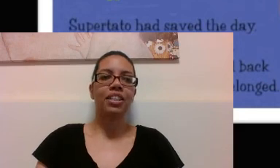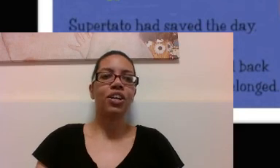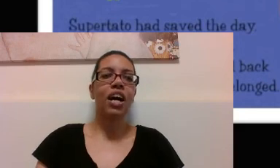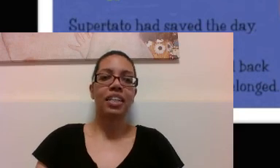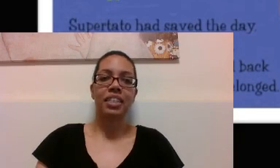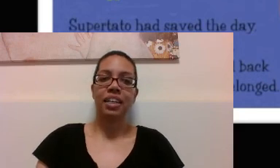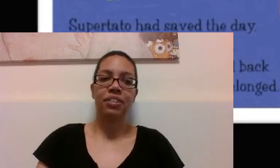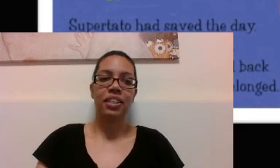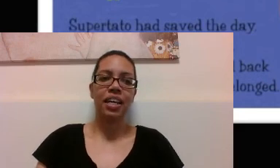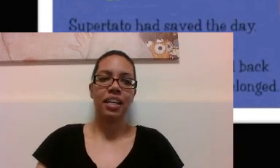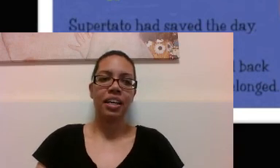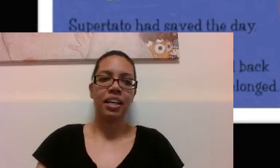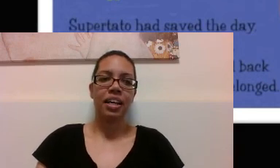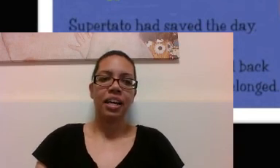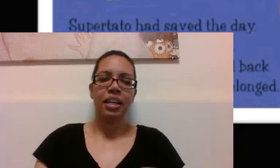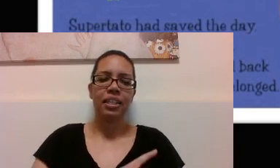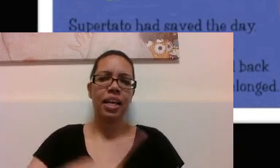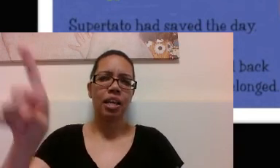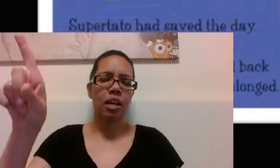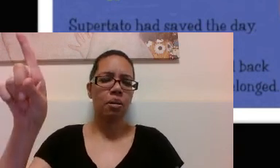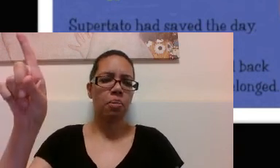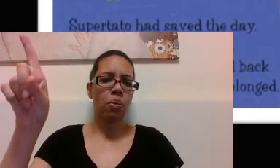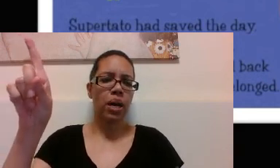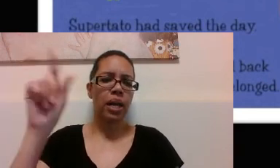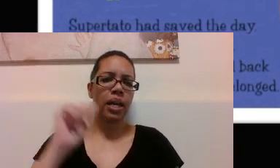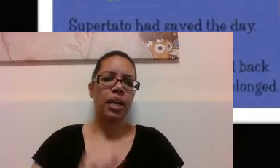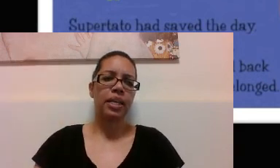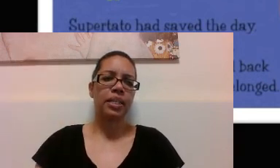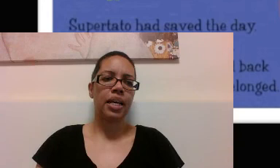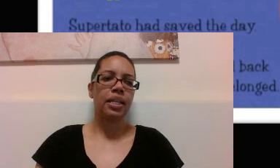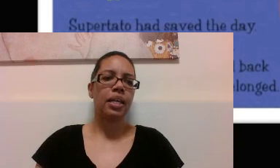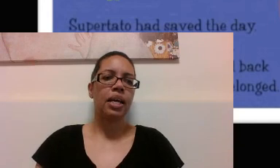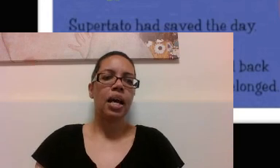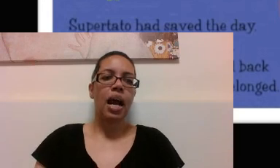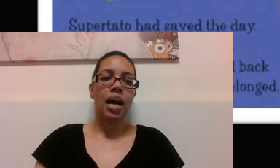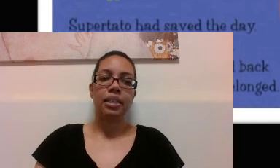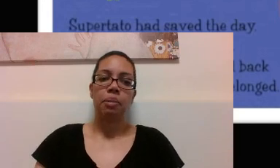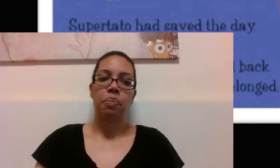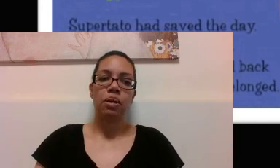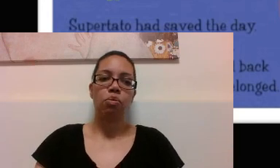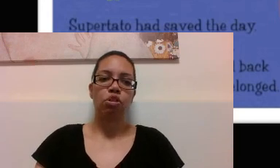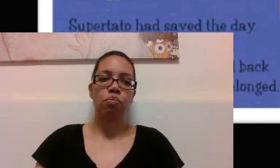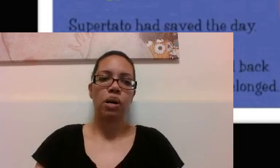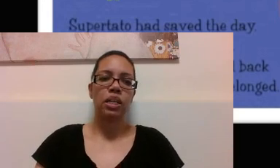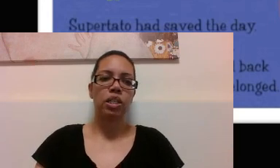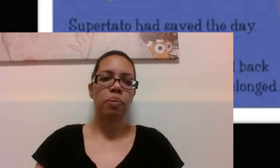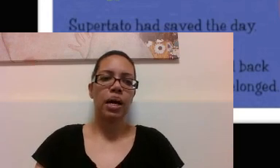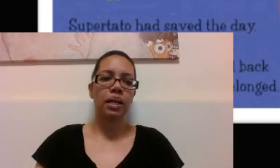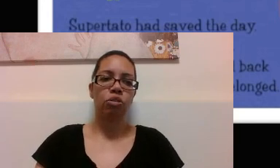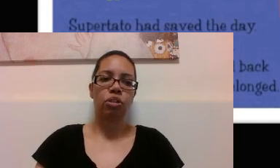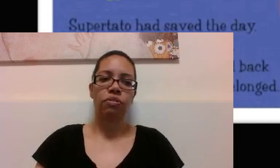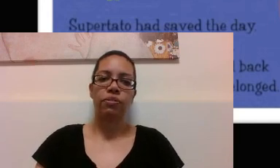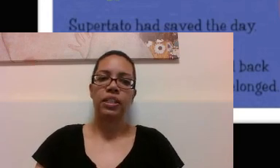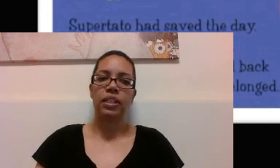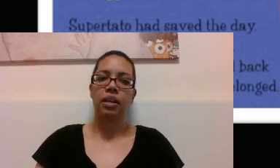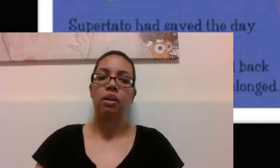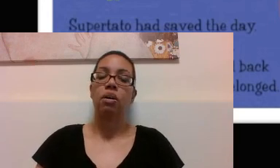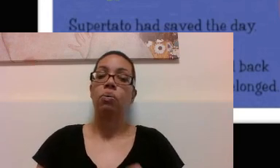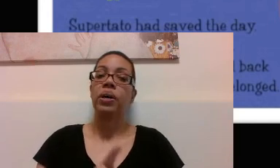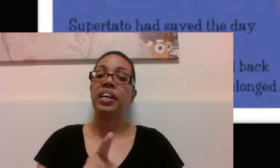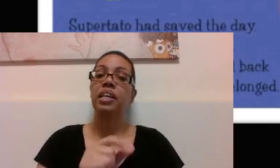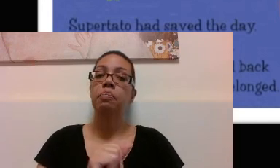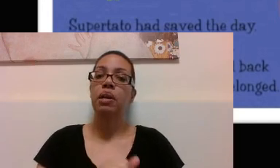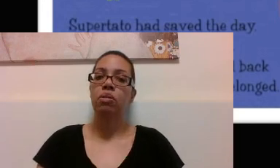Super Tato has saved the day. Take him away, he said. And the pea was marched back to the